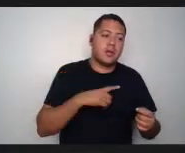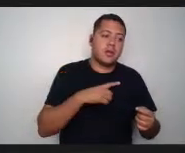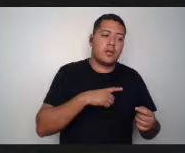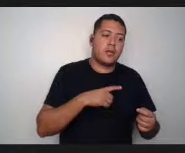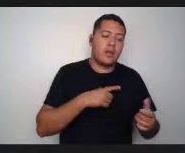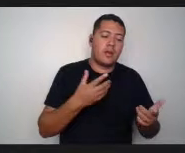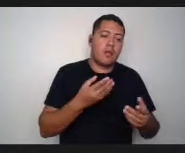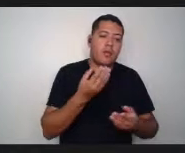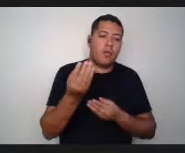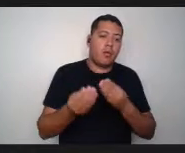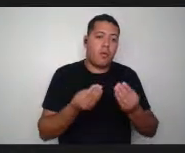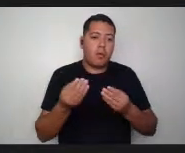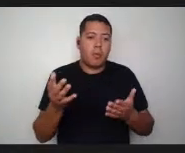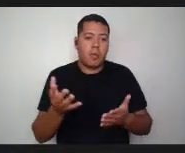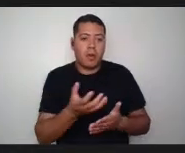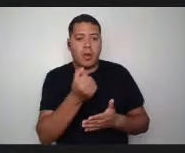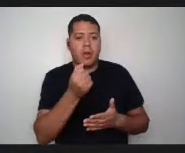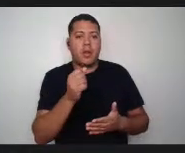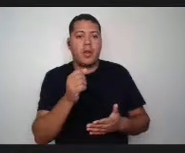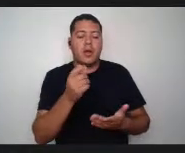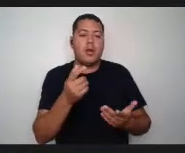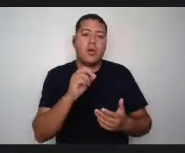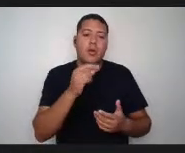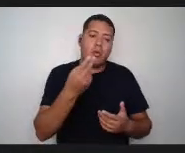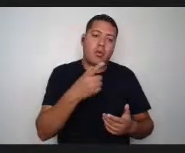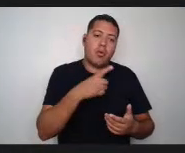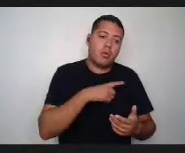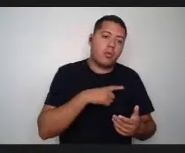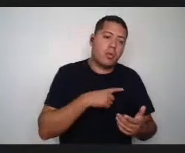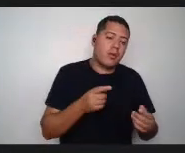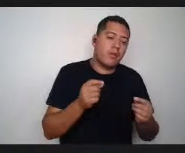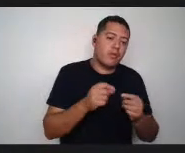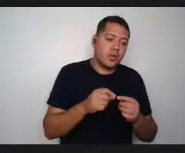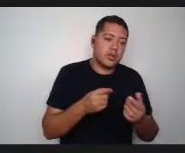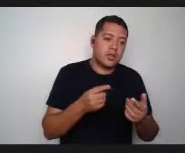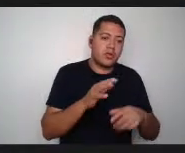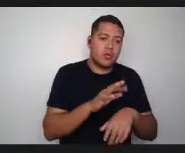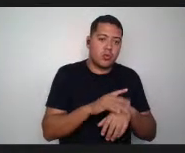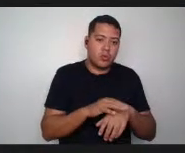maybe work is determined as